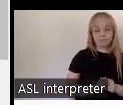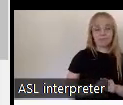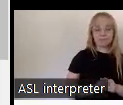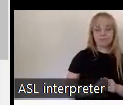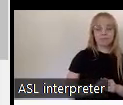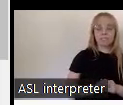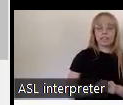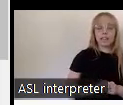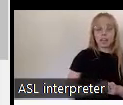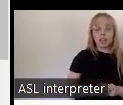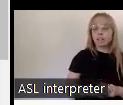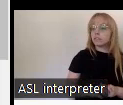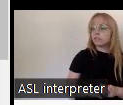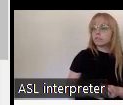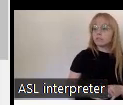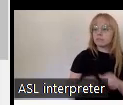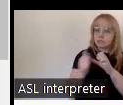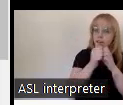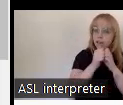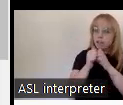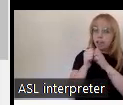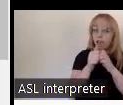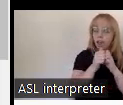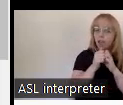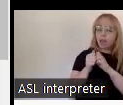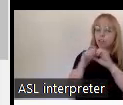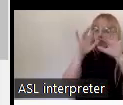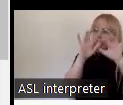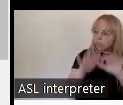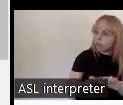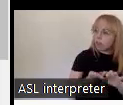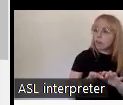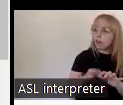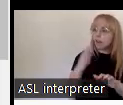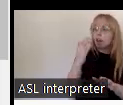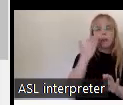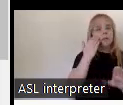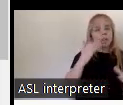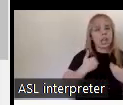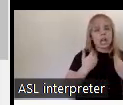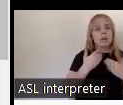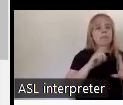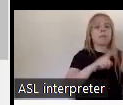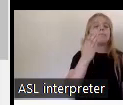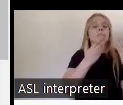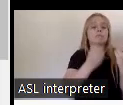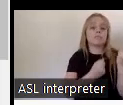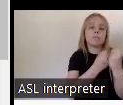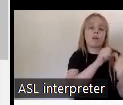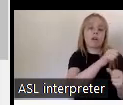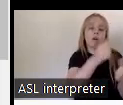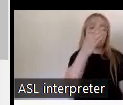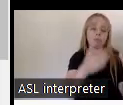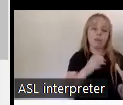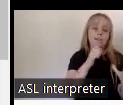This should be done with them, even though they're young, or perhaps you're working or supporting someone that doesn't